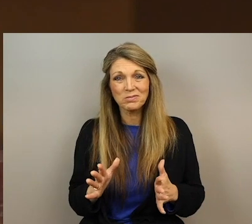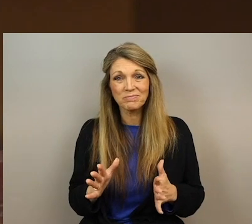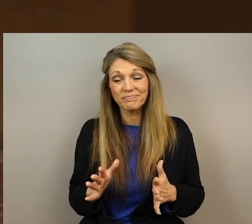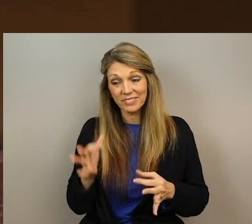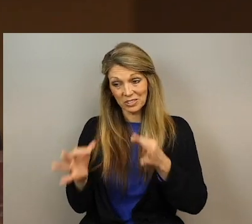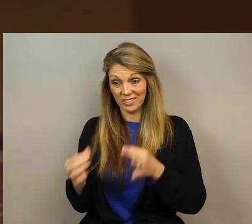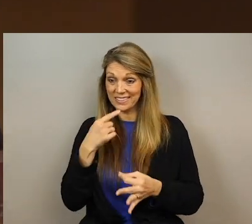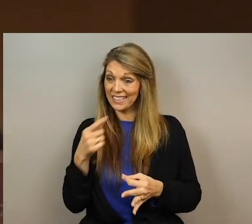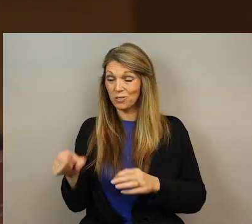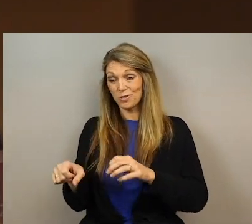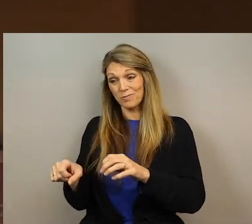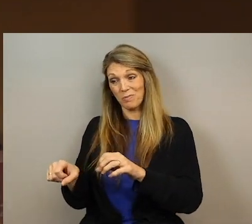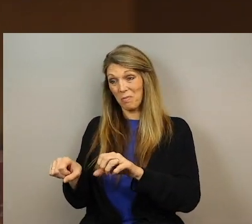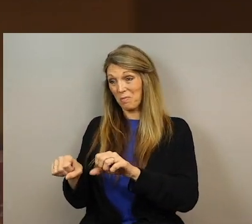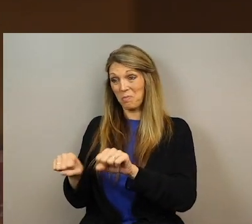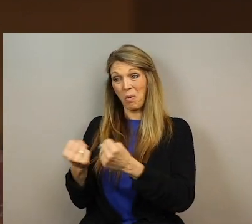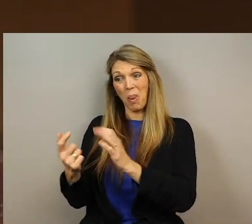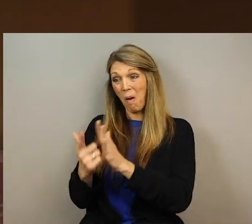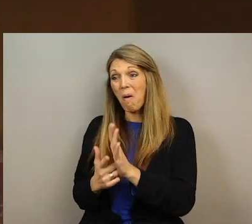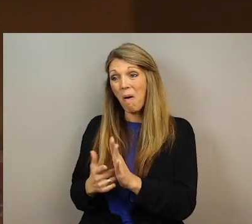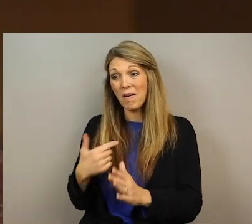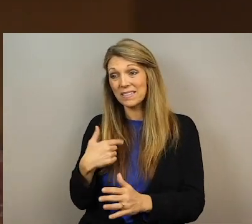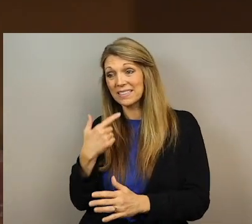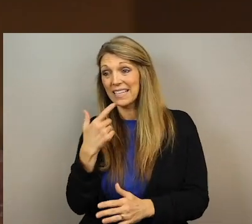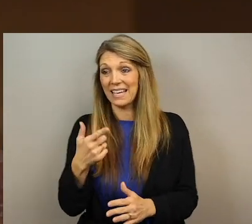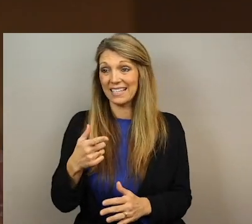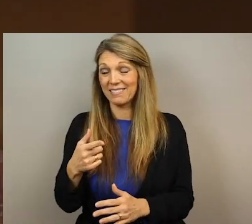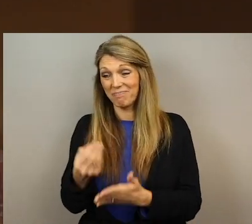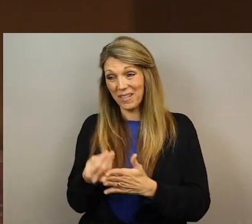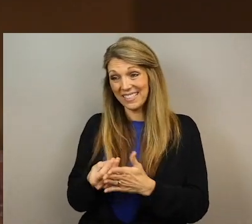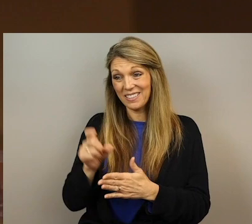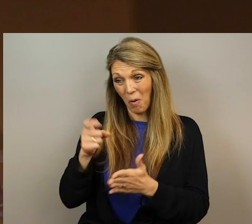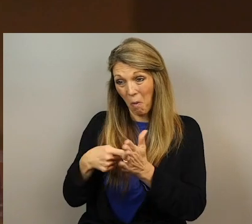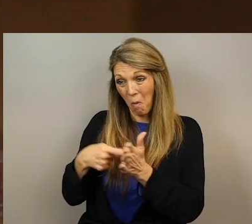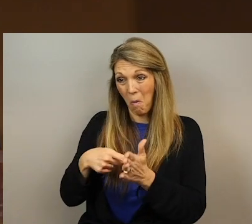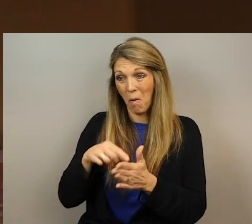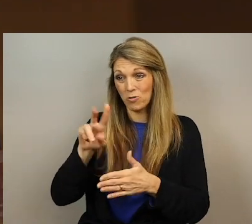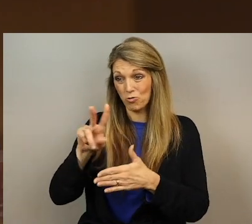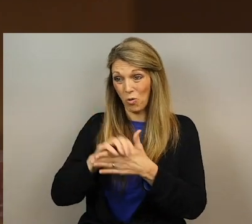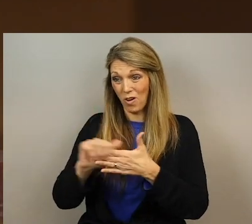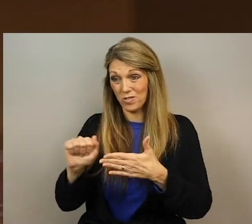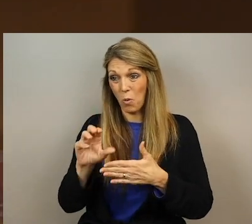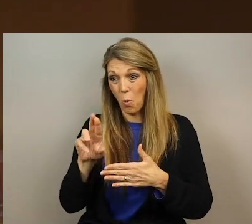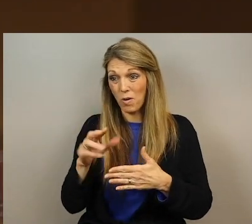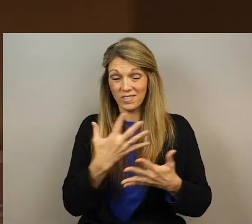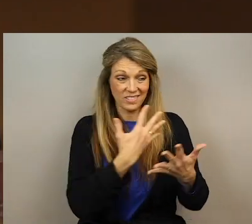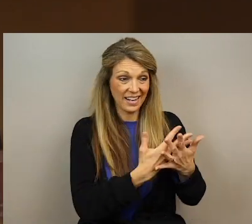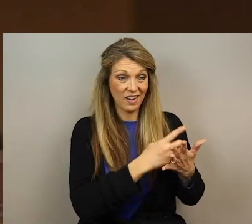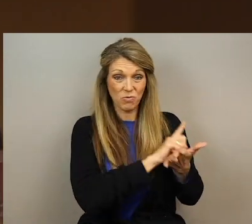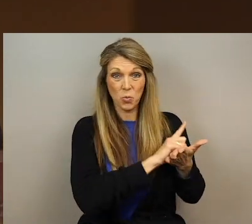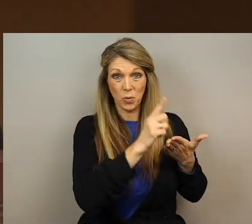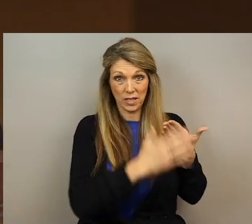have broken the law, and the law says that I am to fine you $200, or you'll spend the weekend in